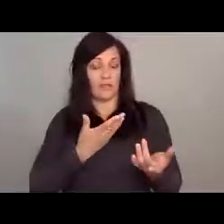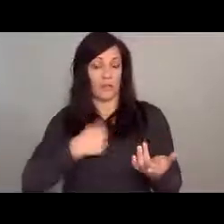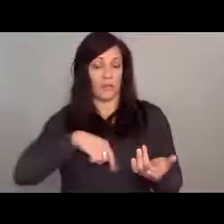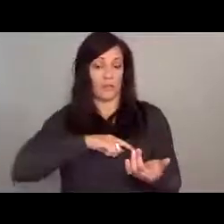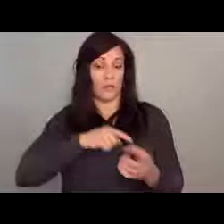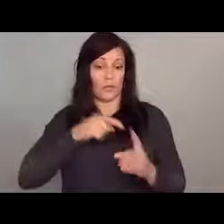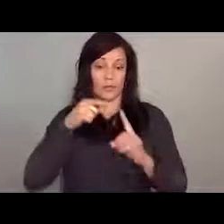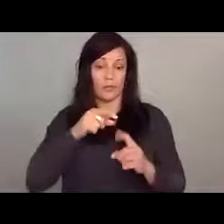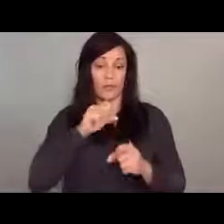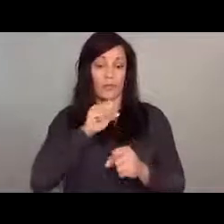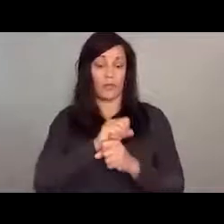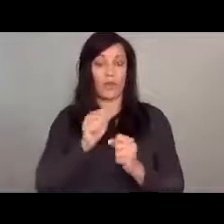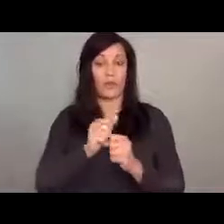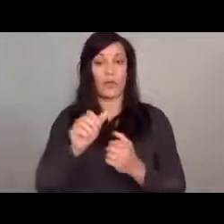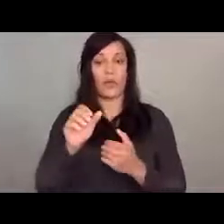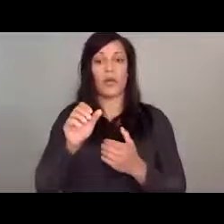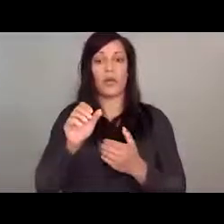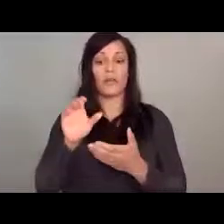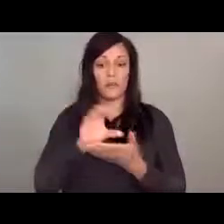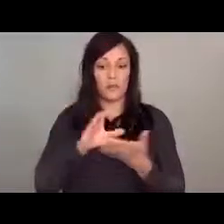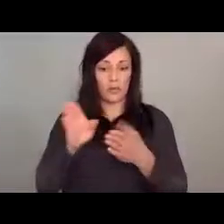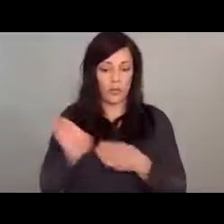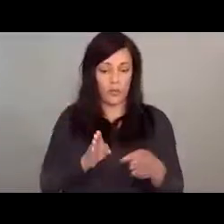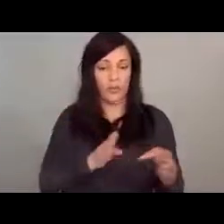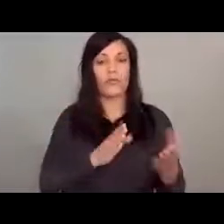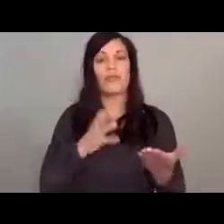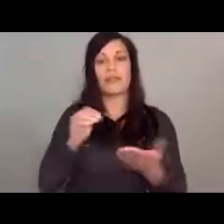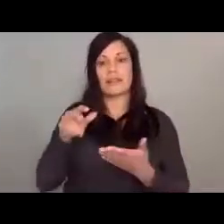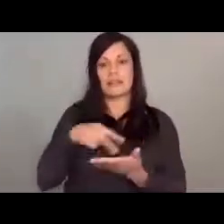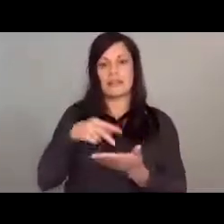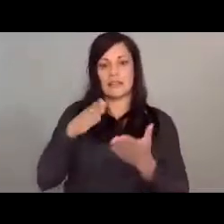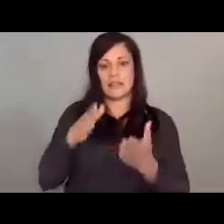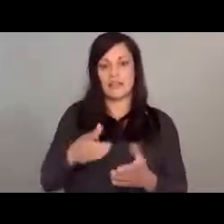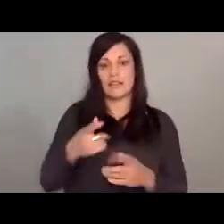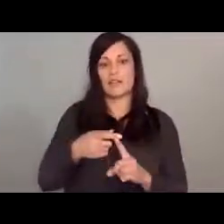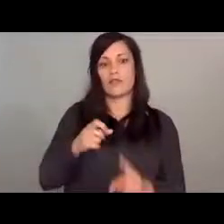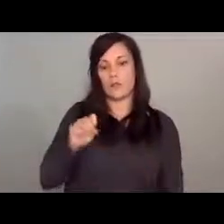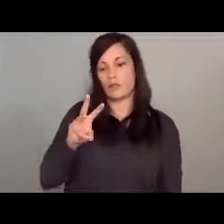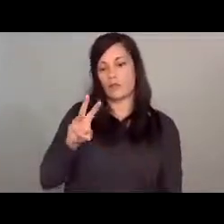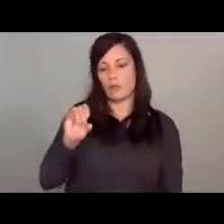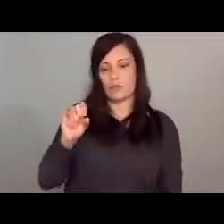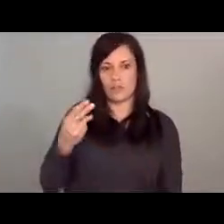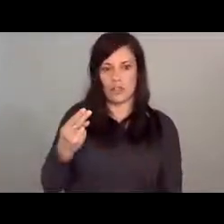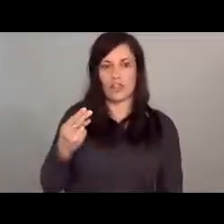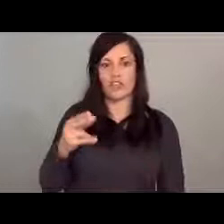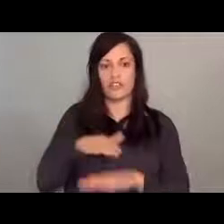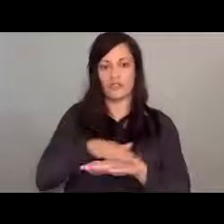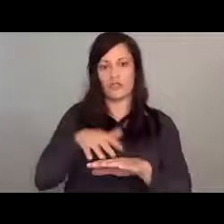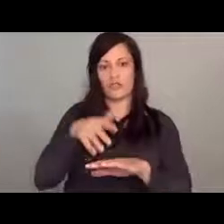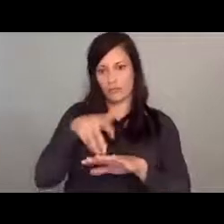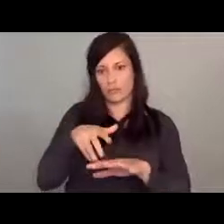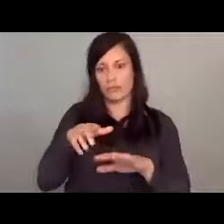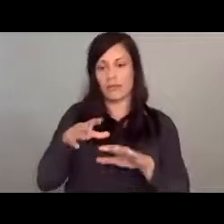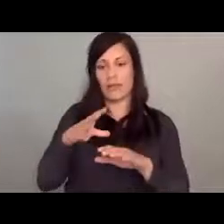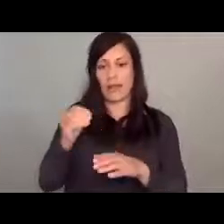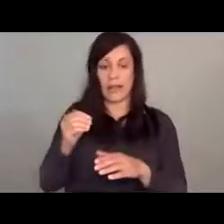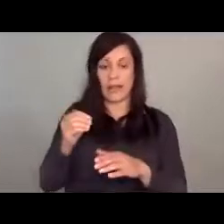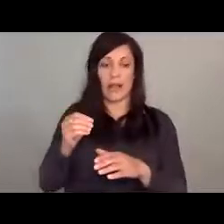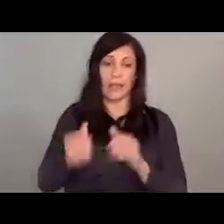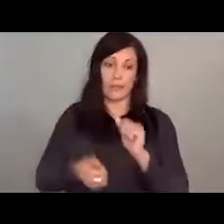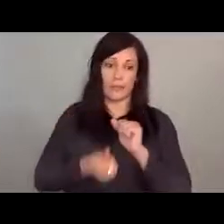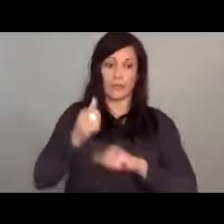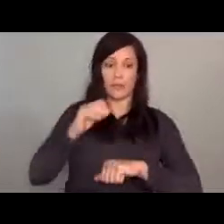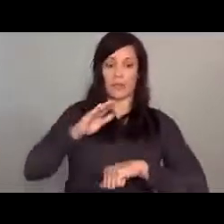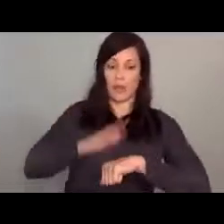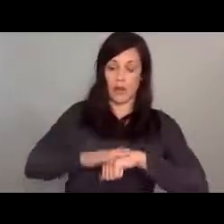with choreographers and dancers from the Swinomish Indian tribal community and predominantly presents on the reservation or the neighboring